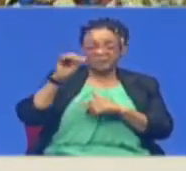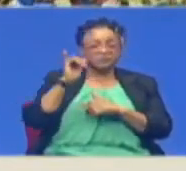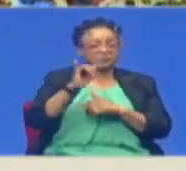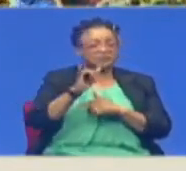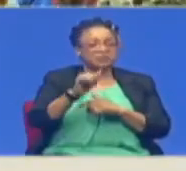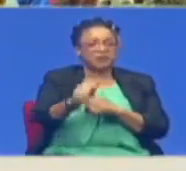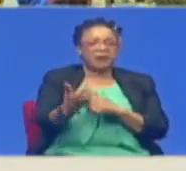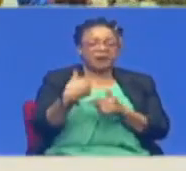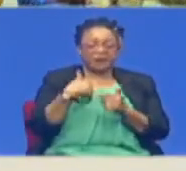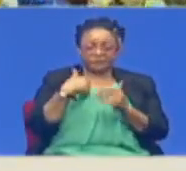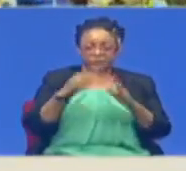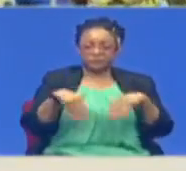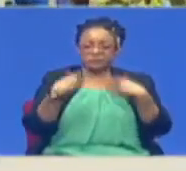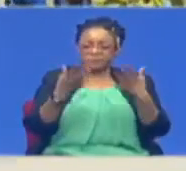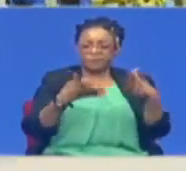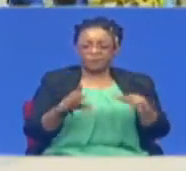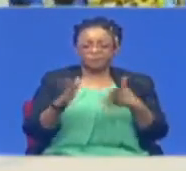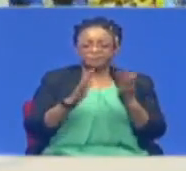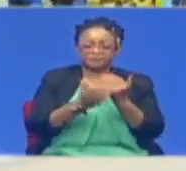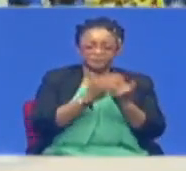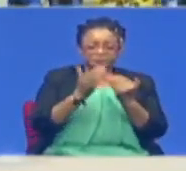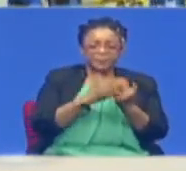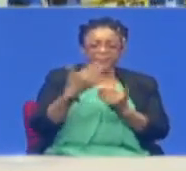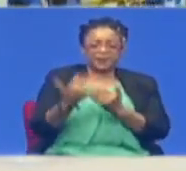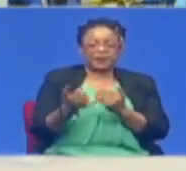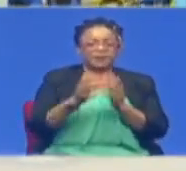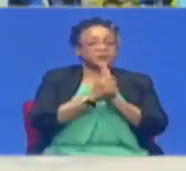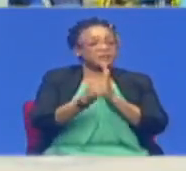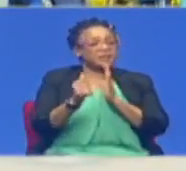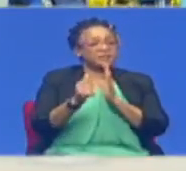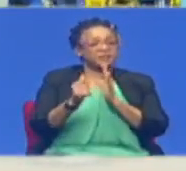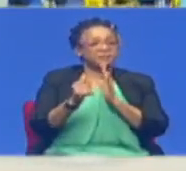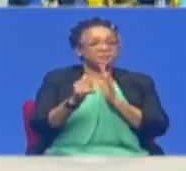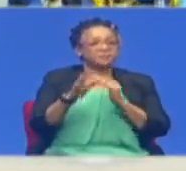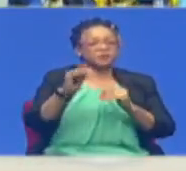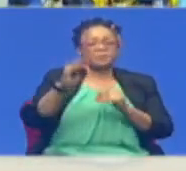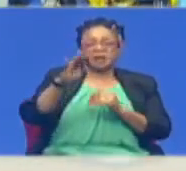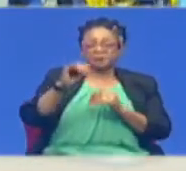provides a platform to nurture young talents. Lokeder Natiom, NTV Sports.